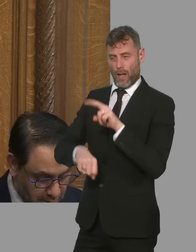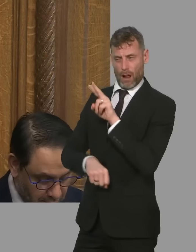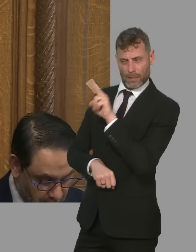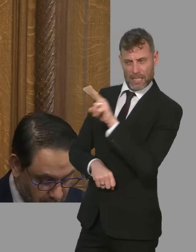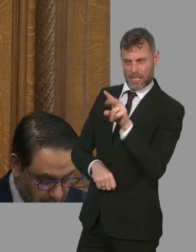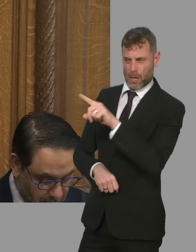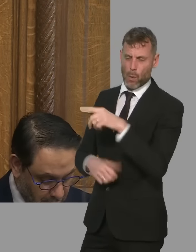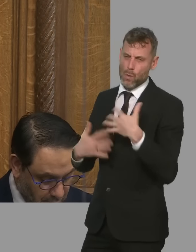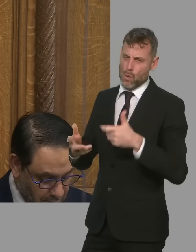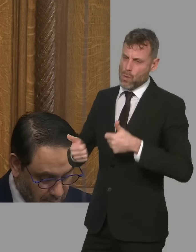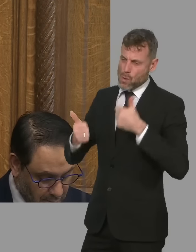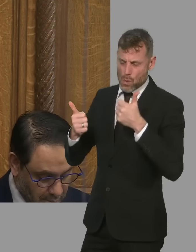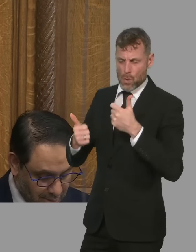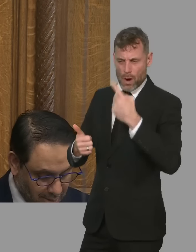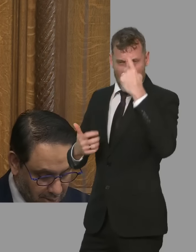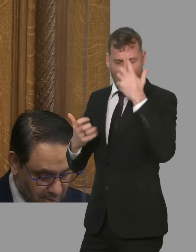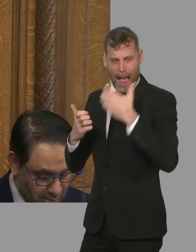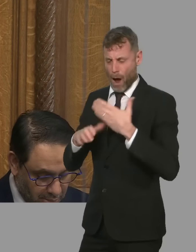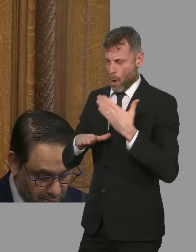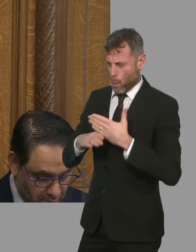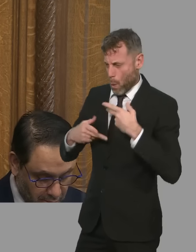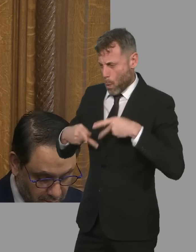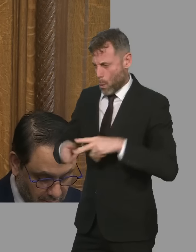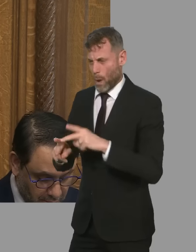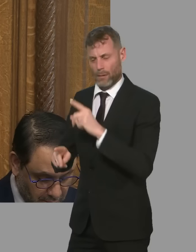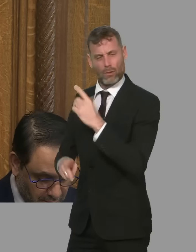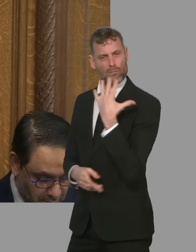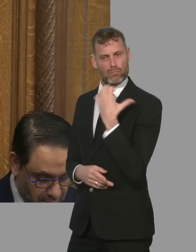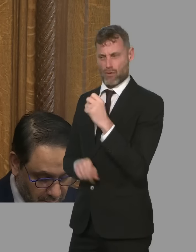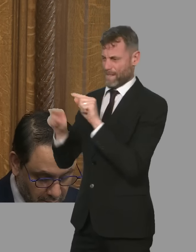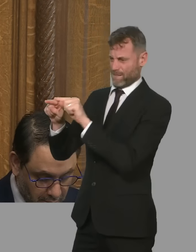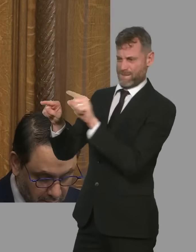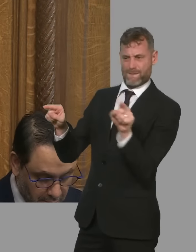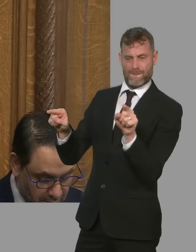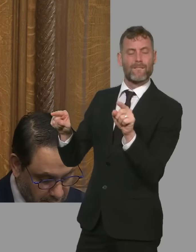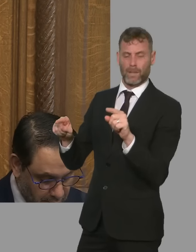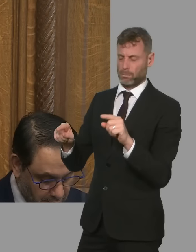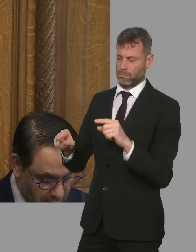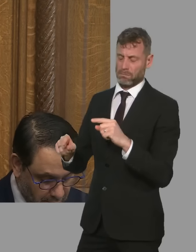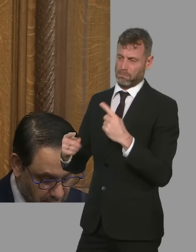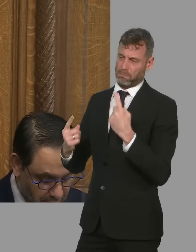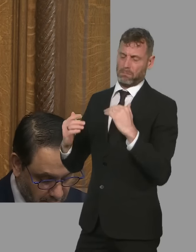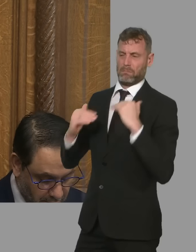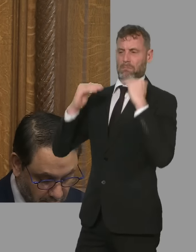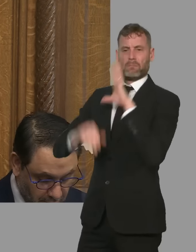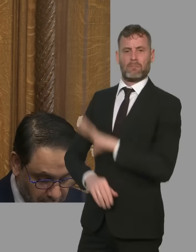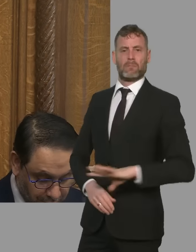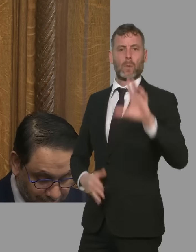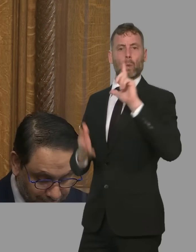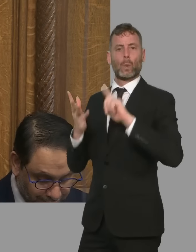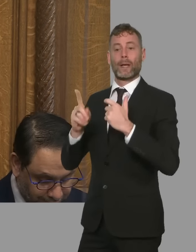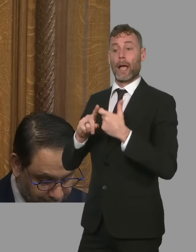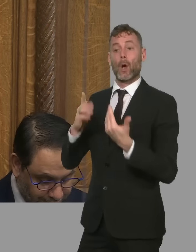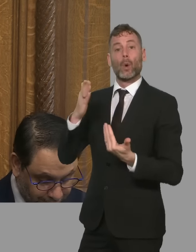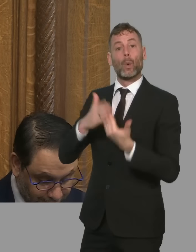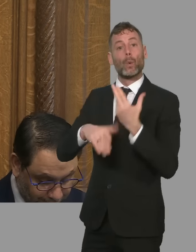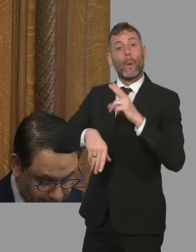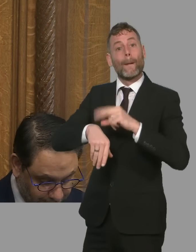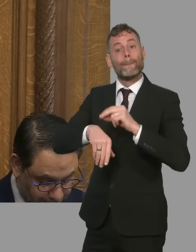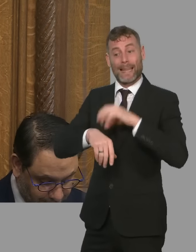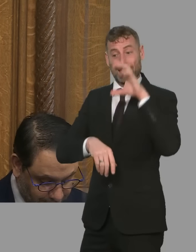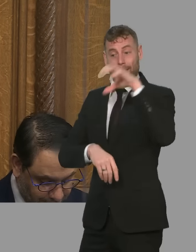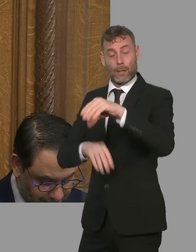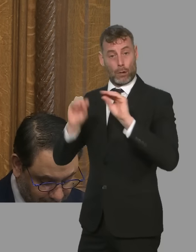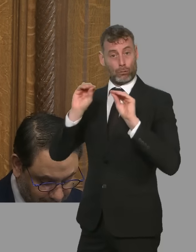UK, and that the development of a new police college on a 54-acre site at Hollywood represents a unique opportunity to build